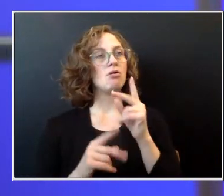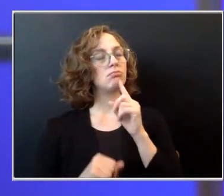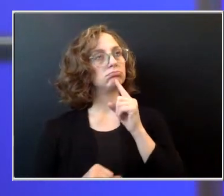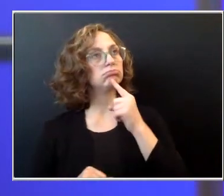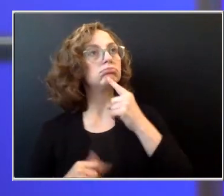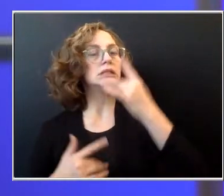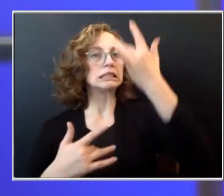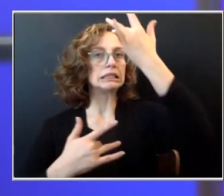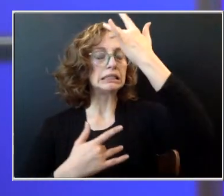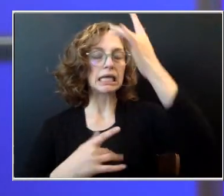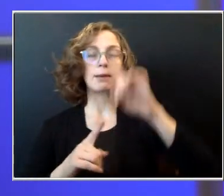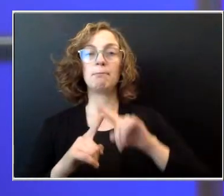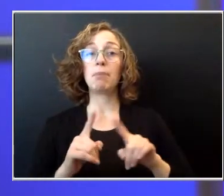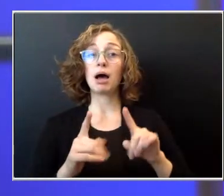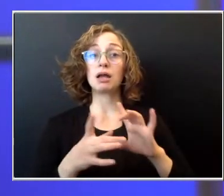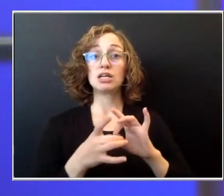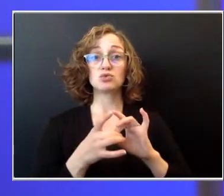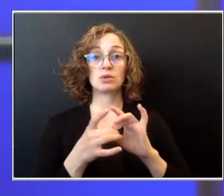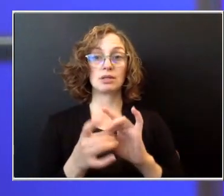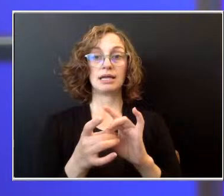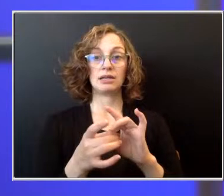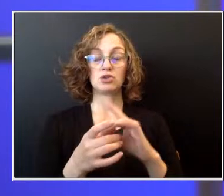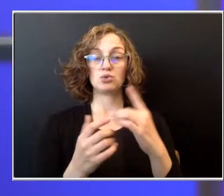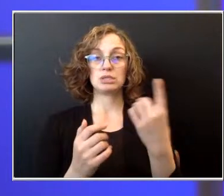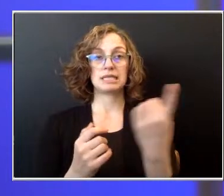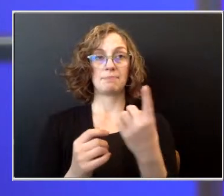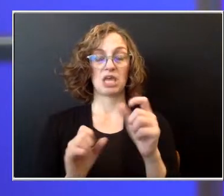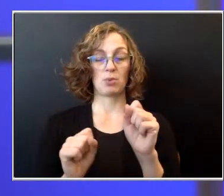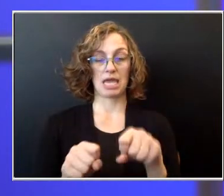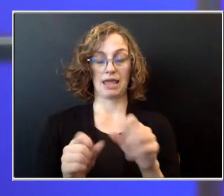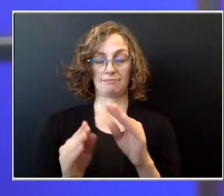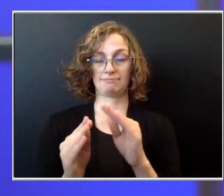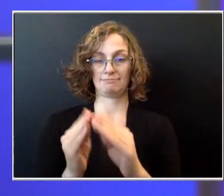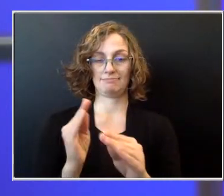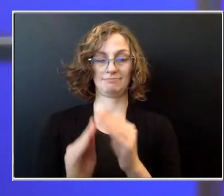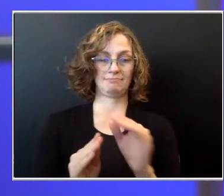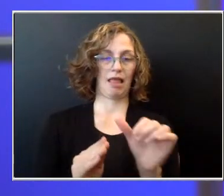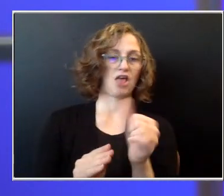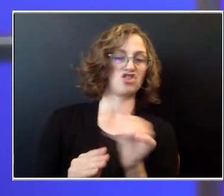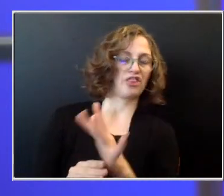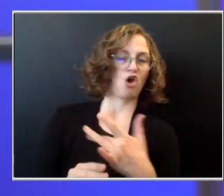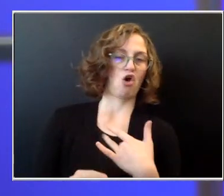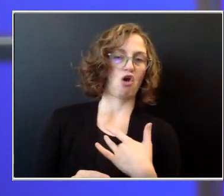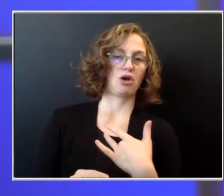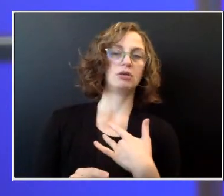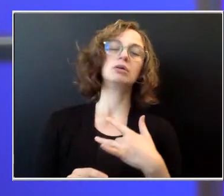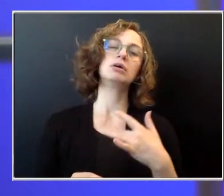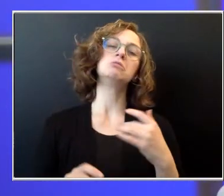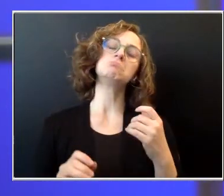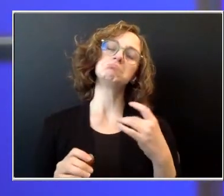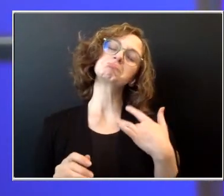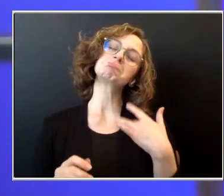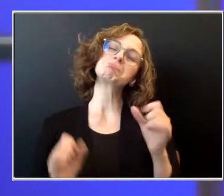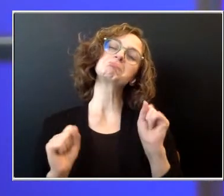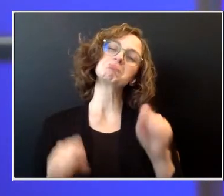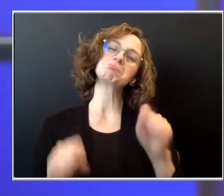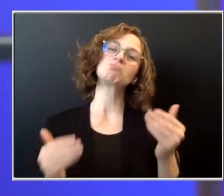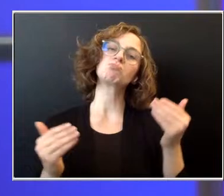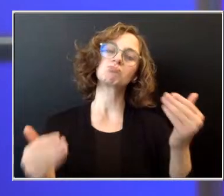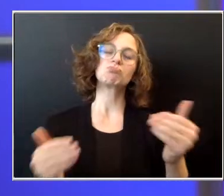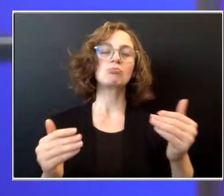reversible cause for something other than their heart, then we can typically move forward with pursuing advanced therapies if all